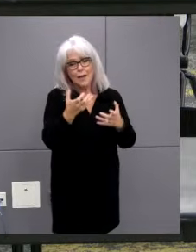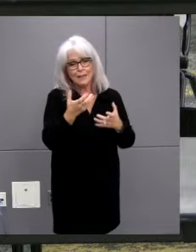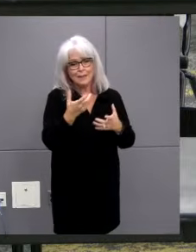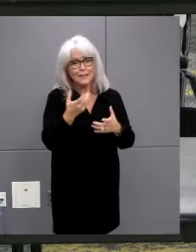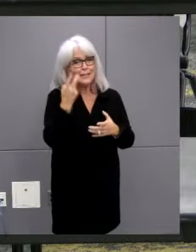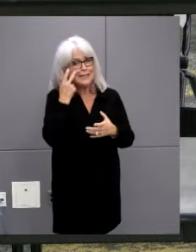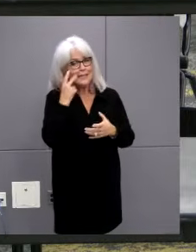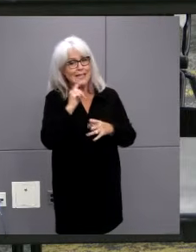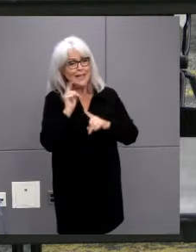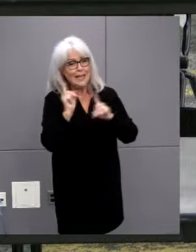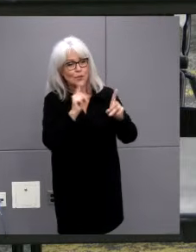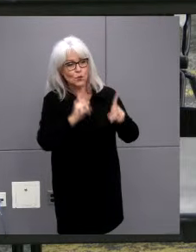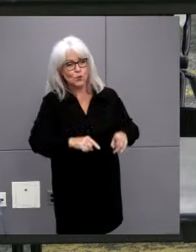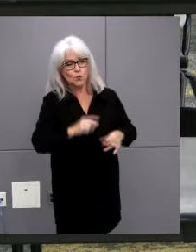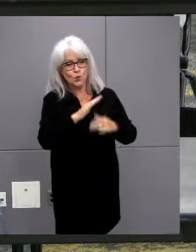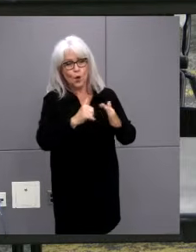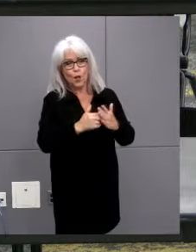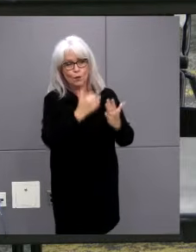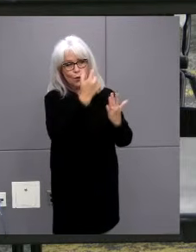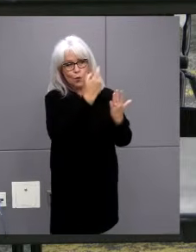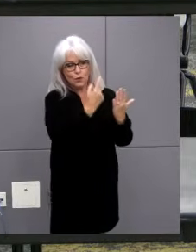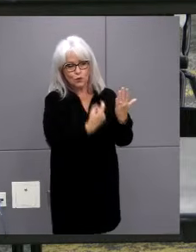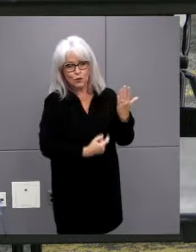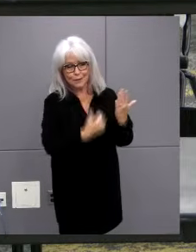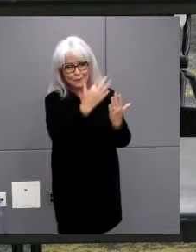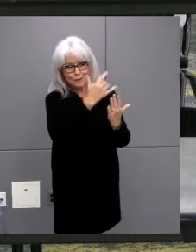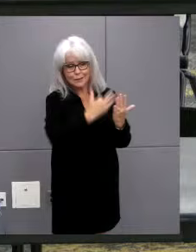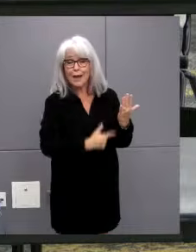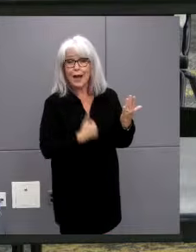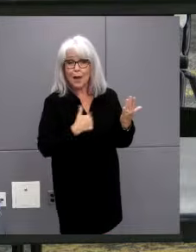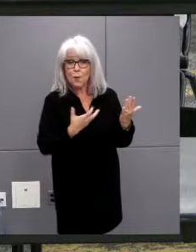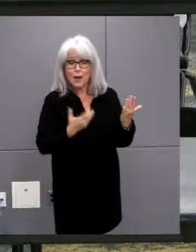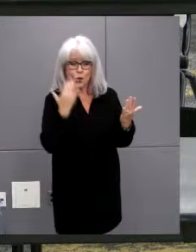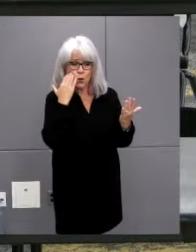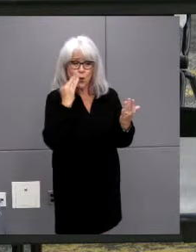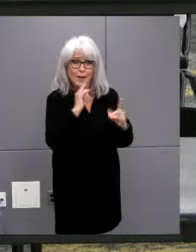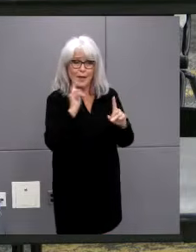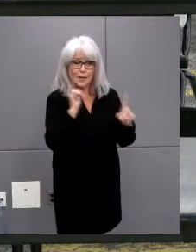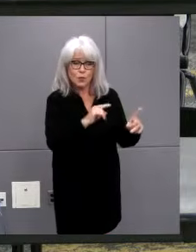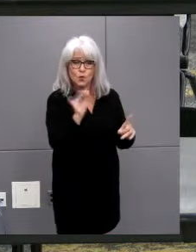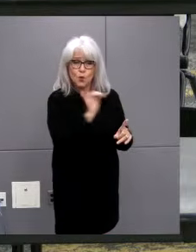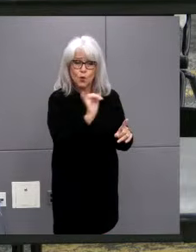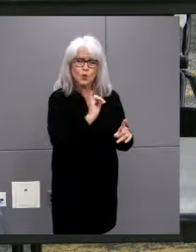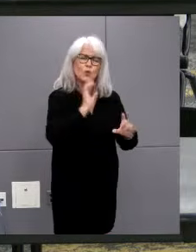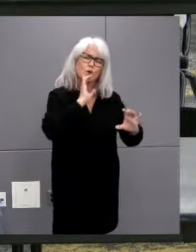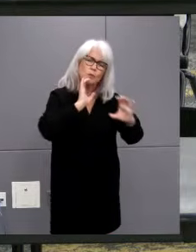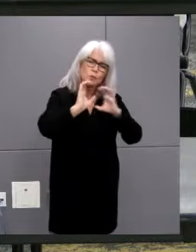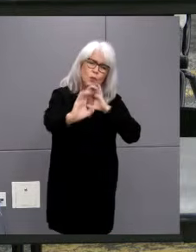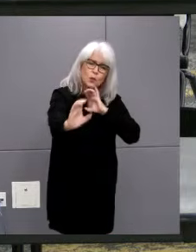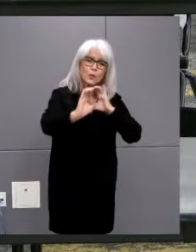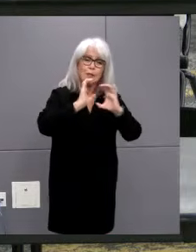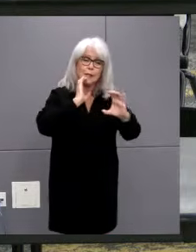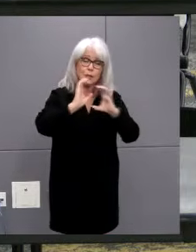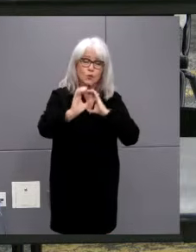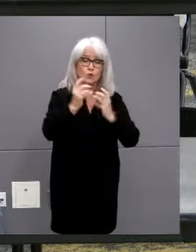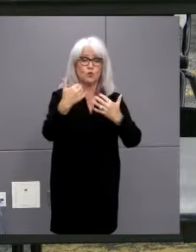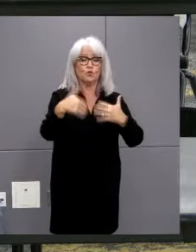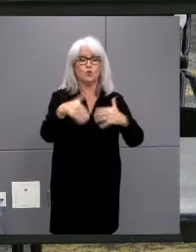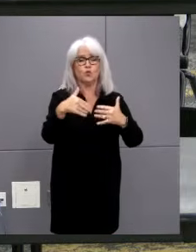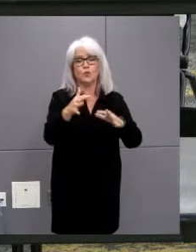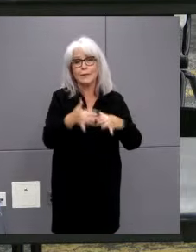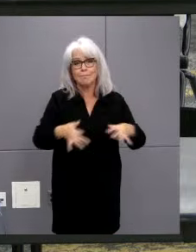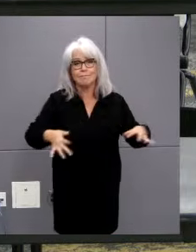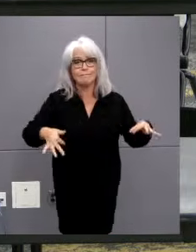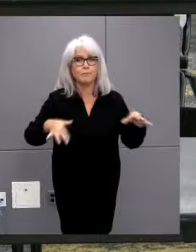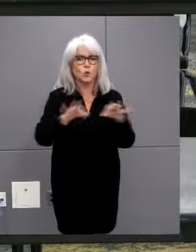he proposed are answered, because I would like to know those answers as well. Communication is very, very, very important, and we